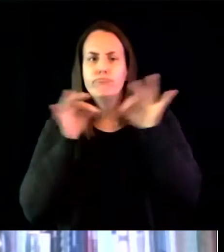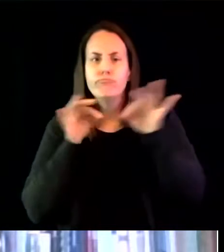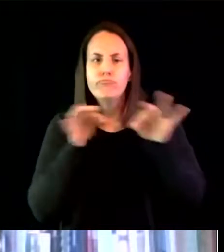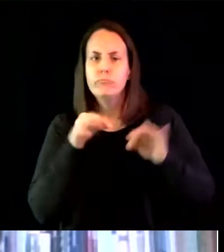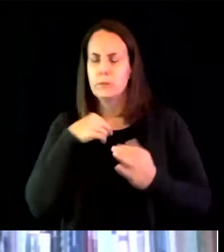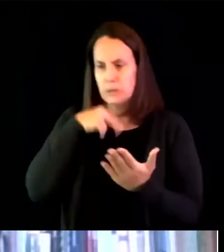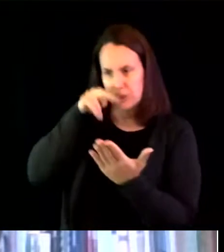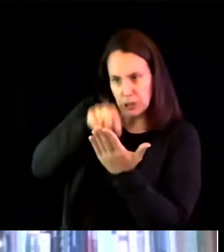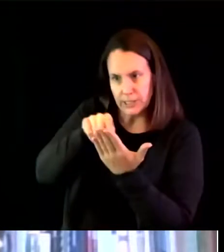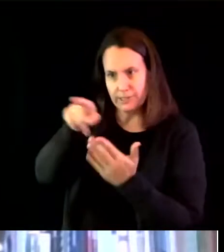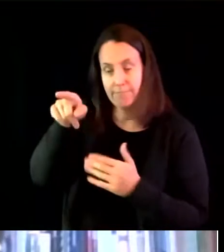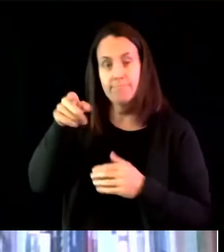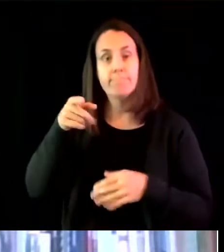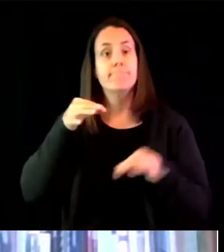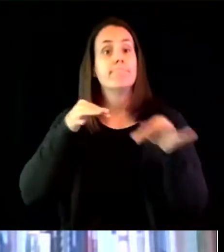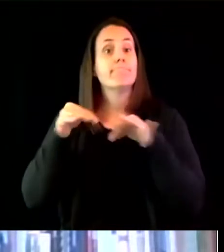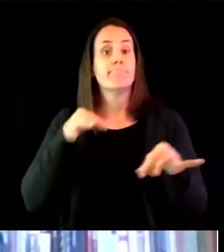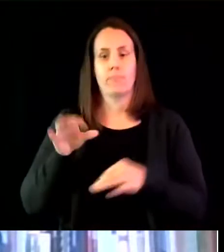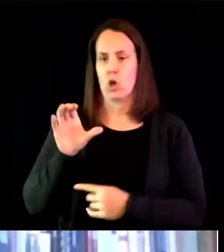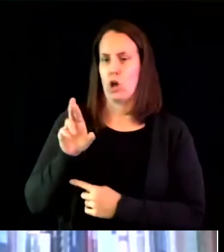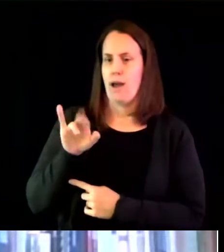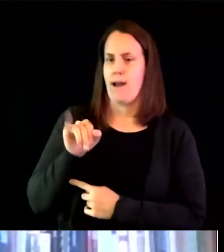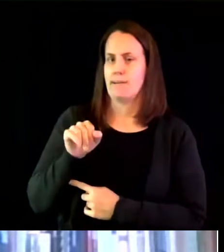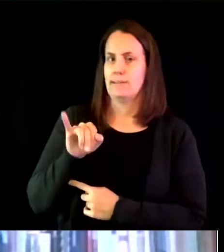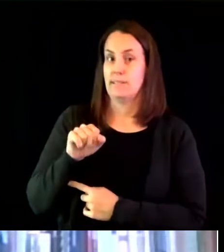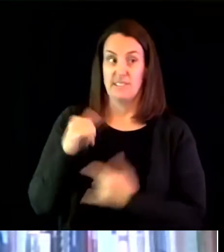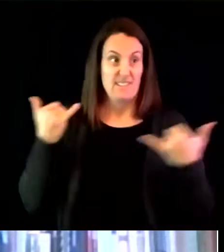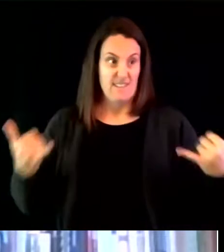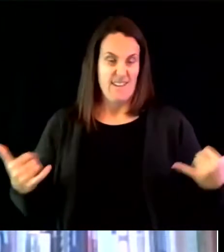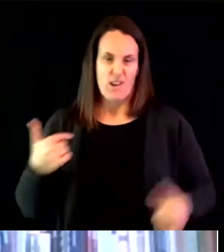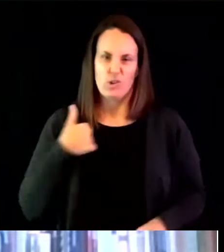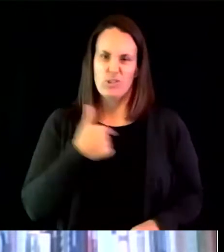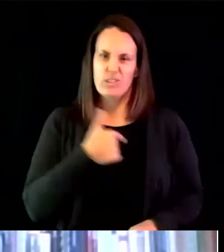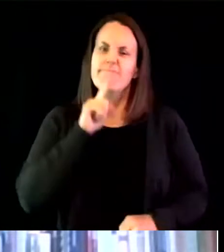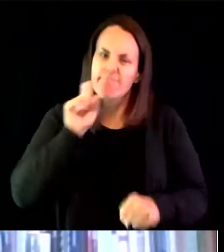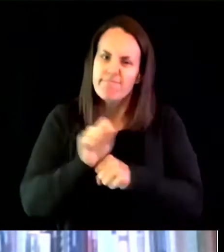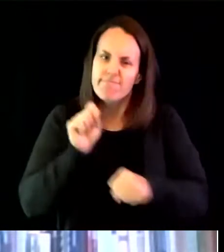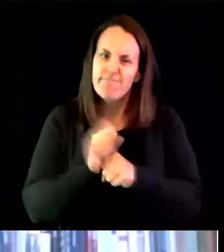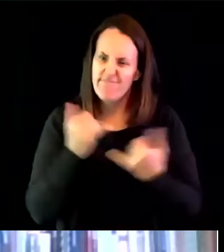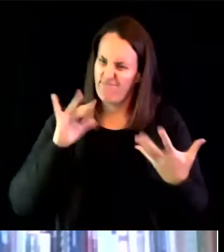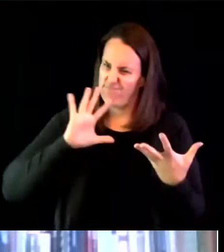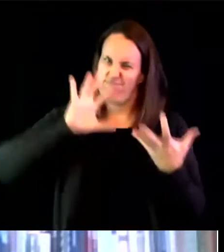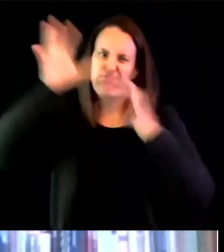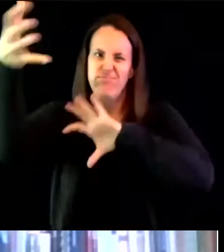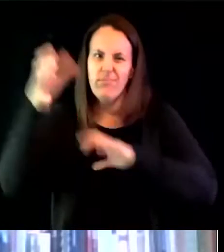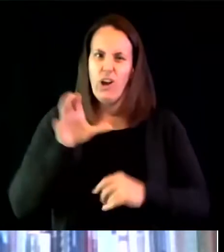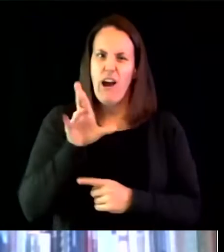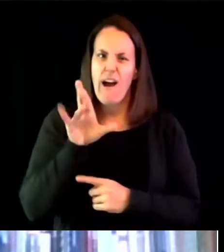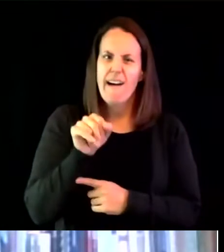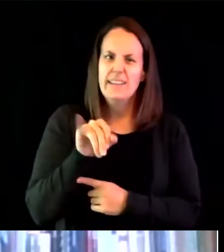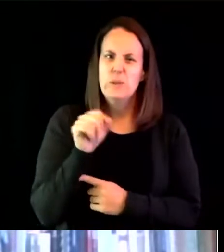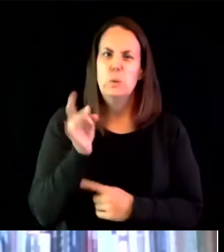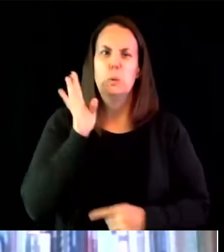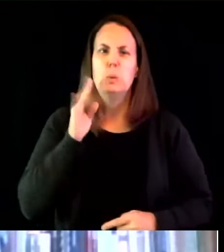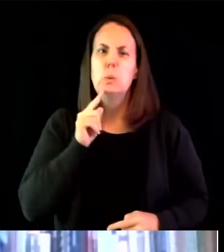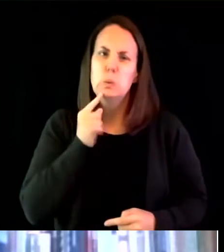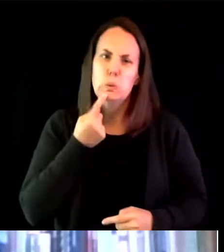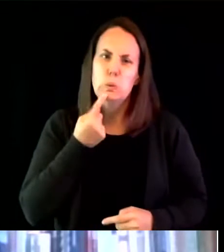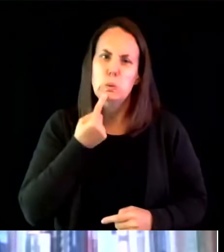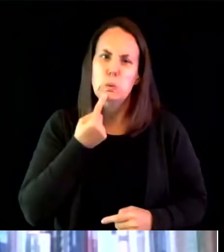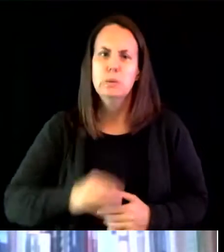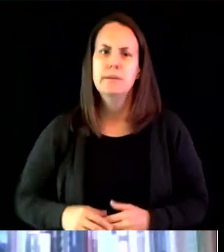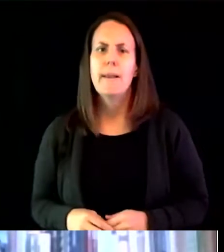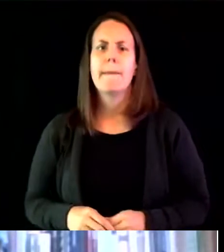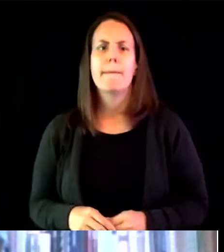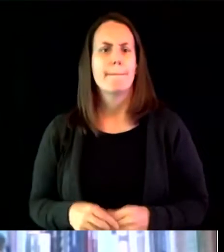us to stop the spread of the virus. And so, order or no order, I strongly encourage people in this state to